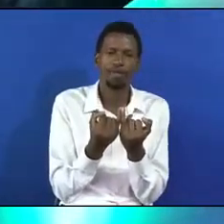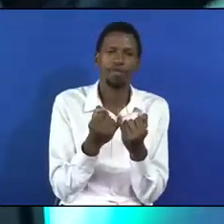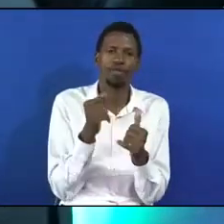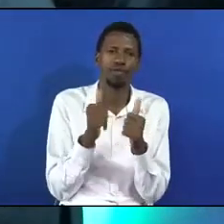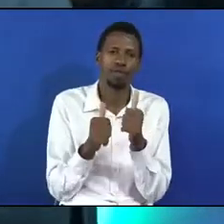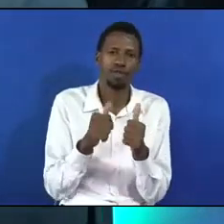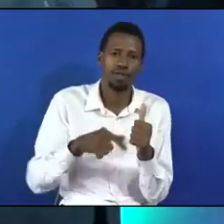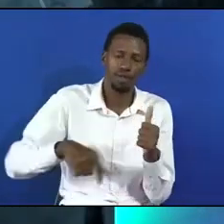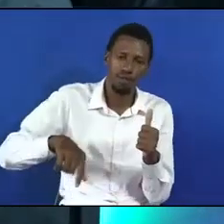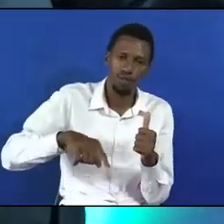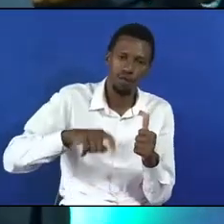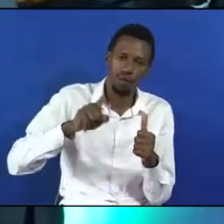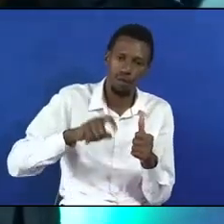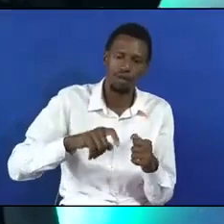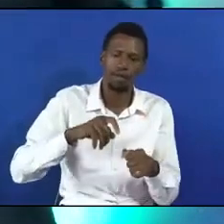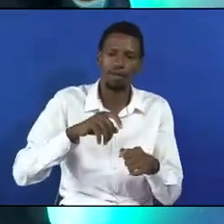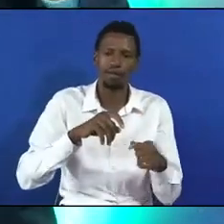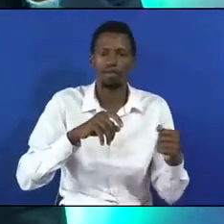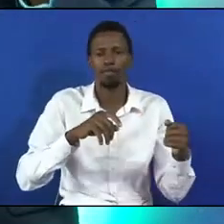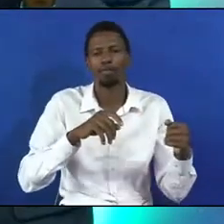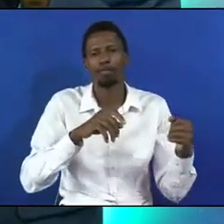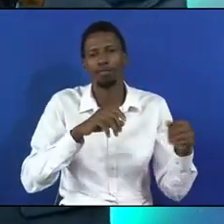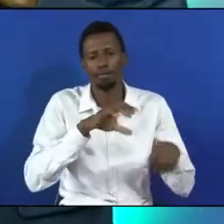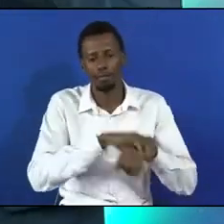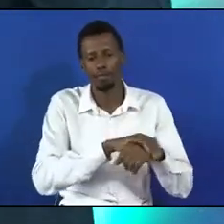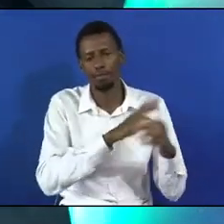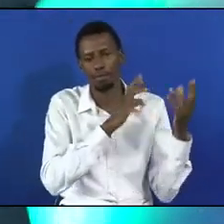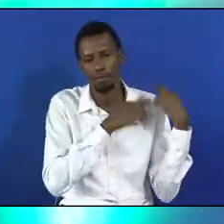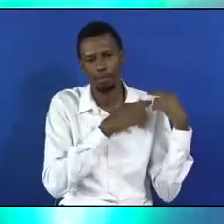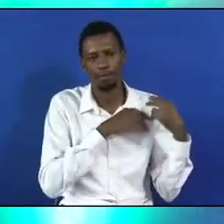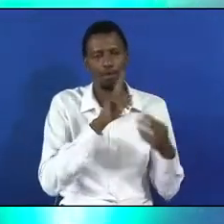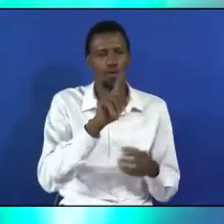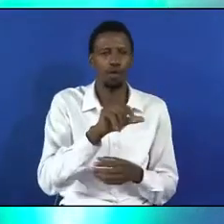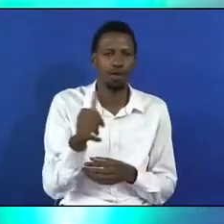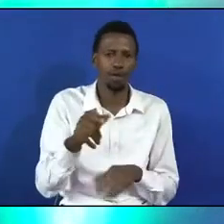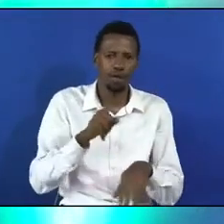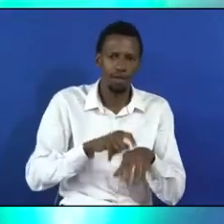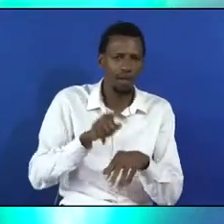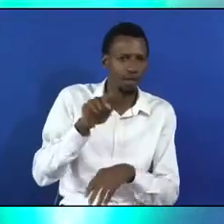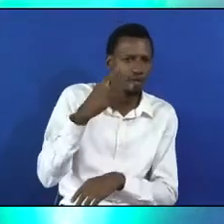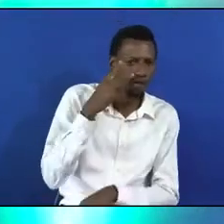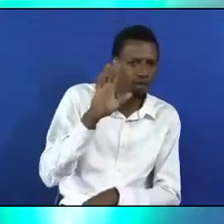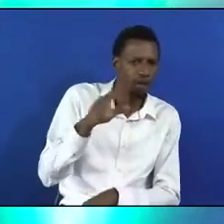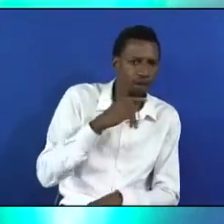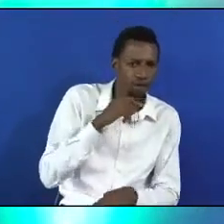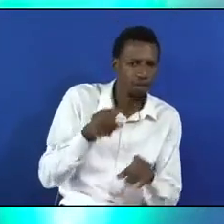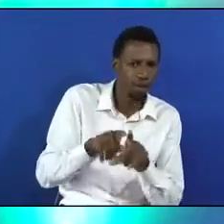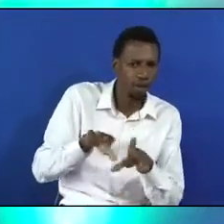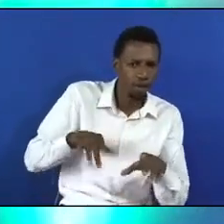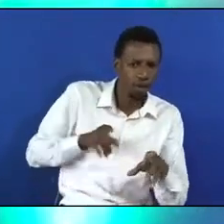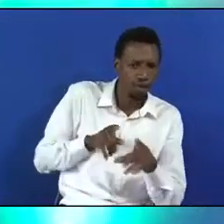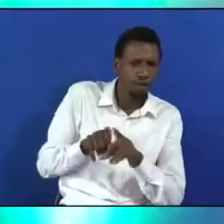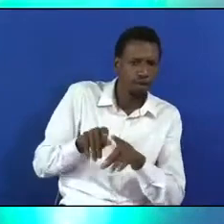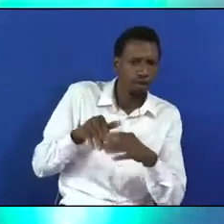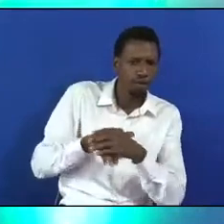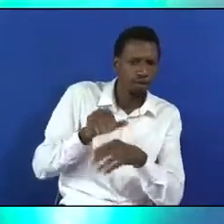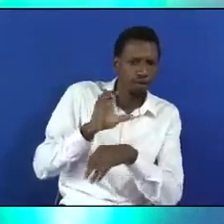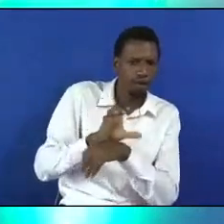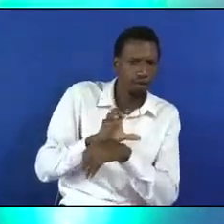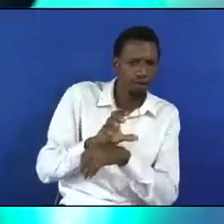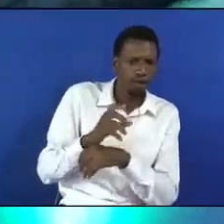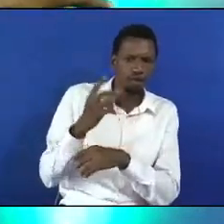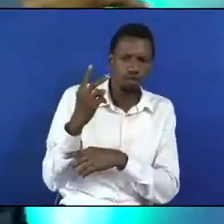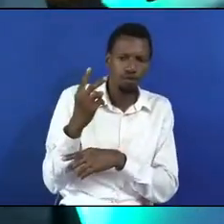that we should take responsibility of each other. That when you don't see your brother in church for 2-3 Sabbaths, you